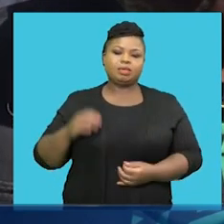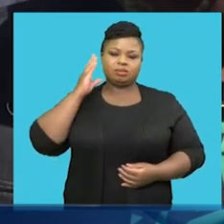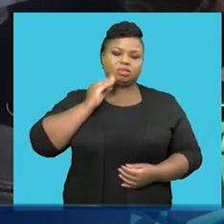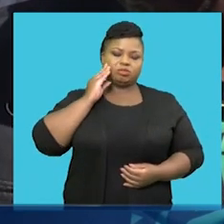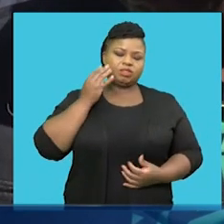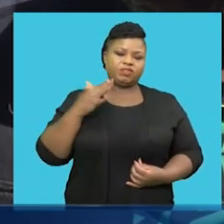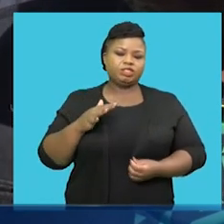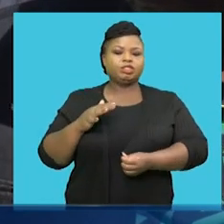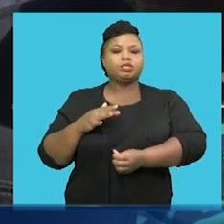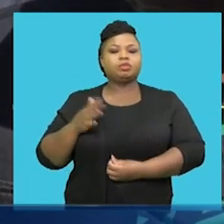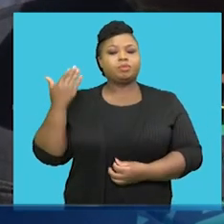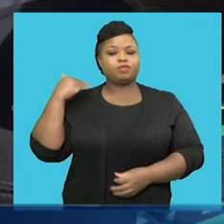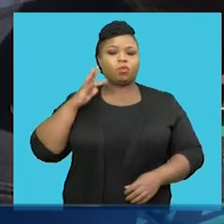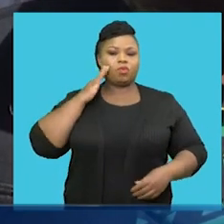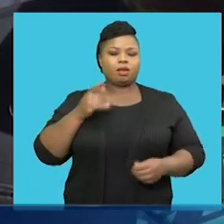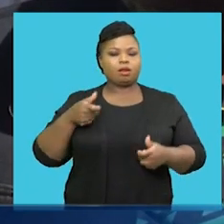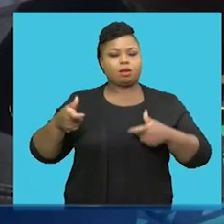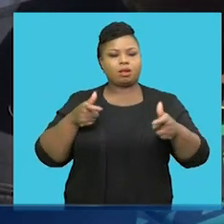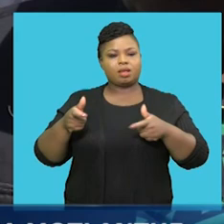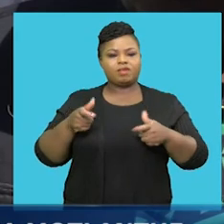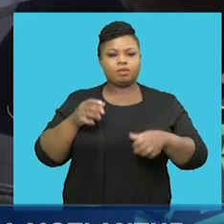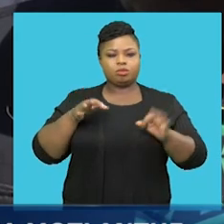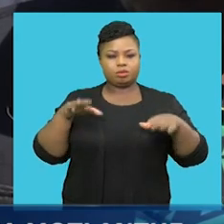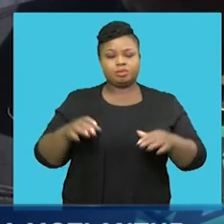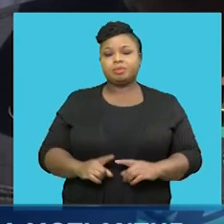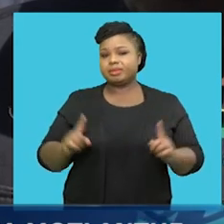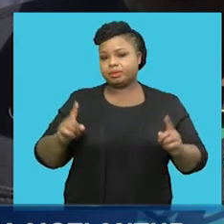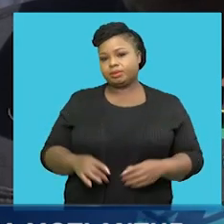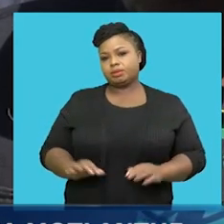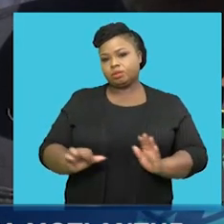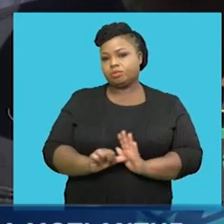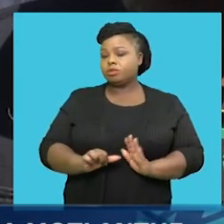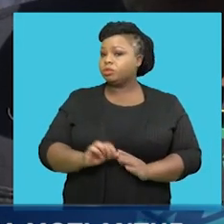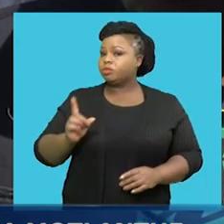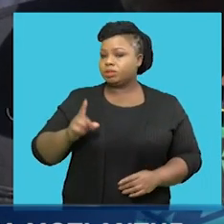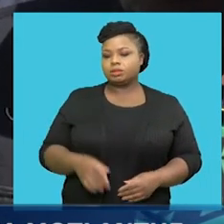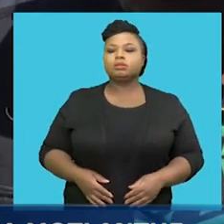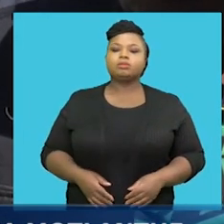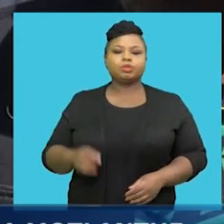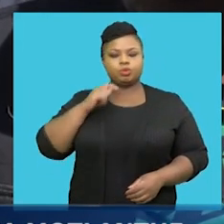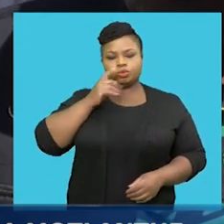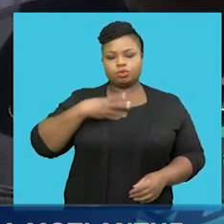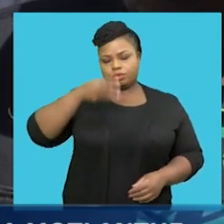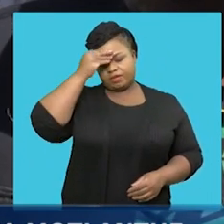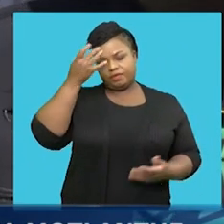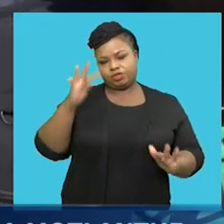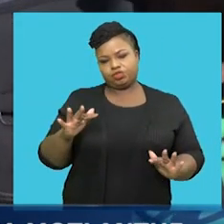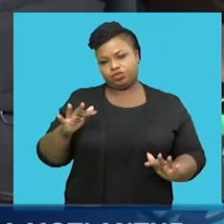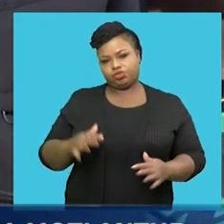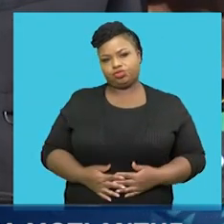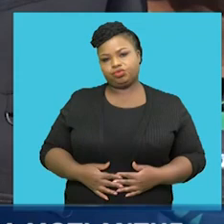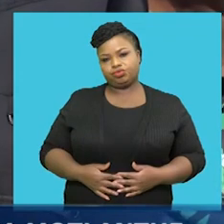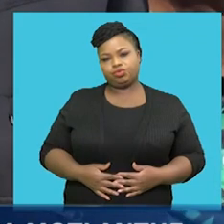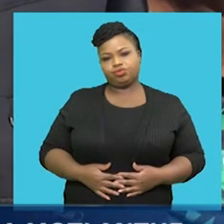of being a governing party, but the important point is that it has also been drawing